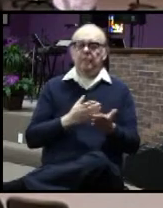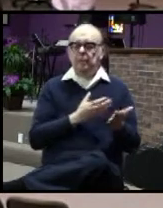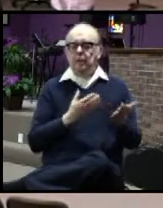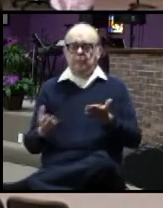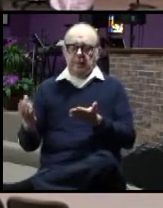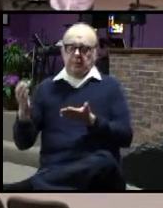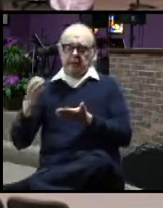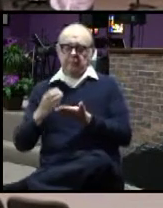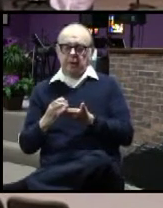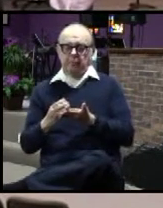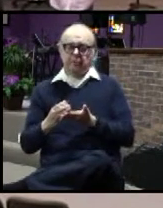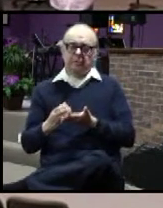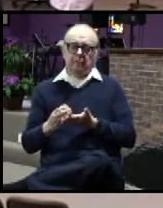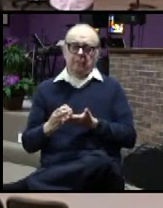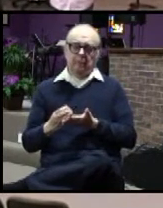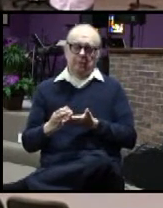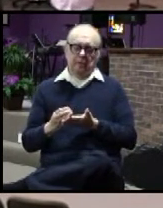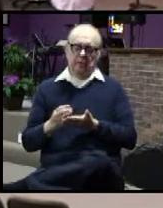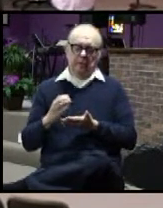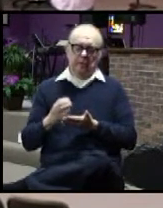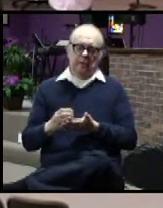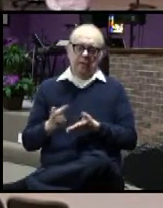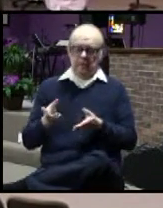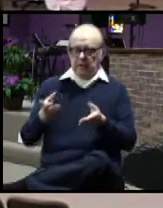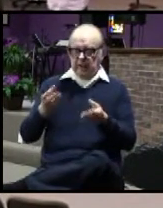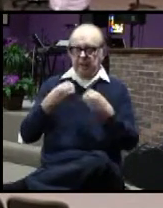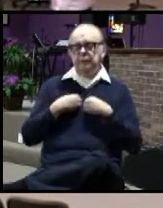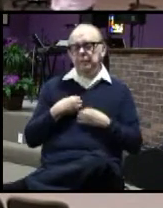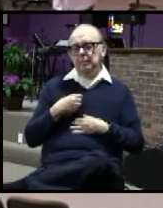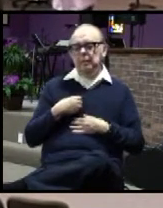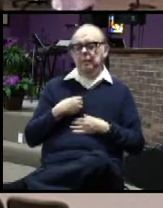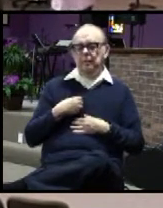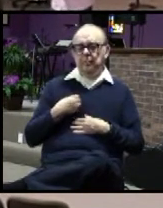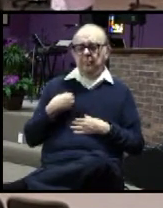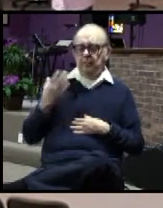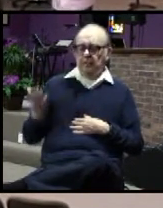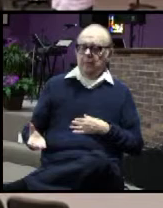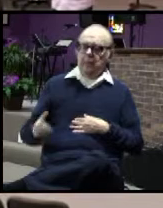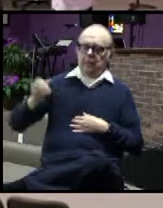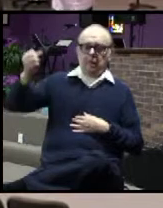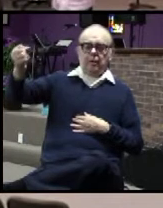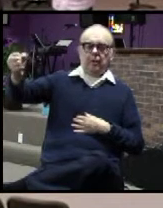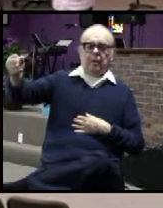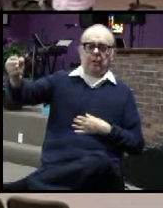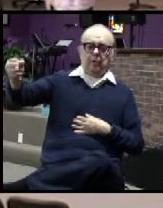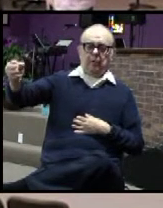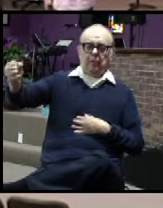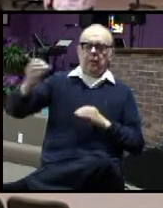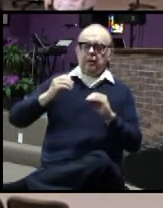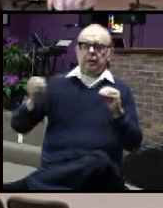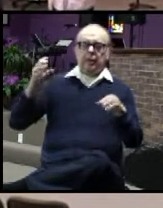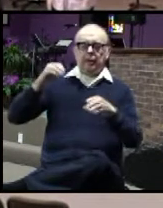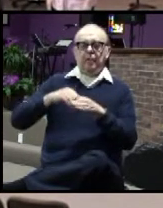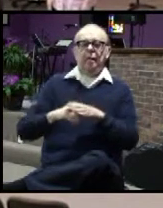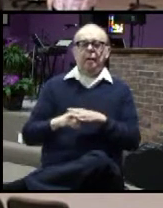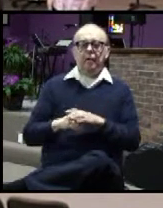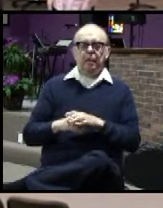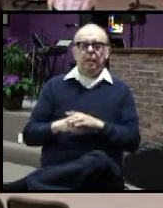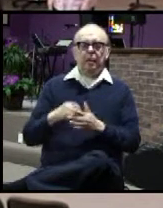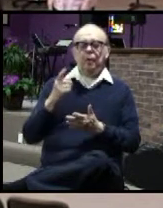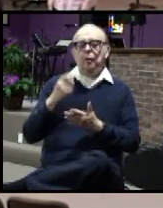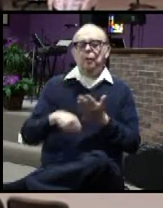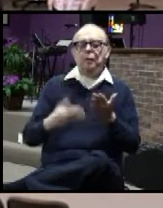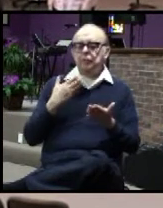pot, and they would give it to me, and here I am holding this pot, and there's nothing in it, what good is that pot?